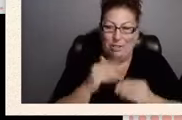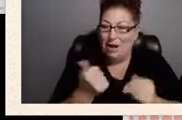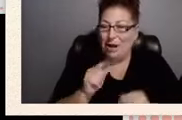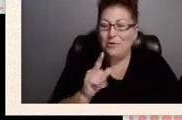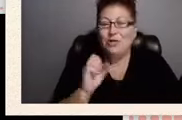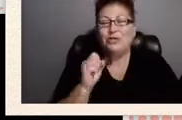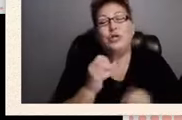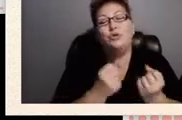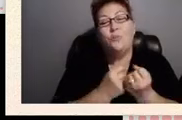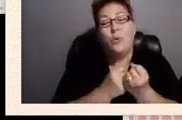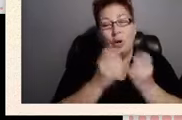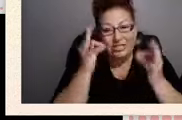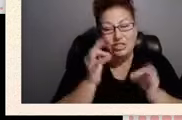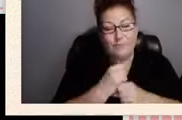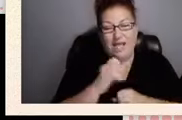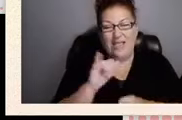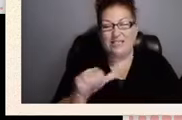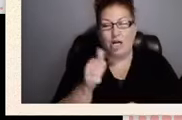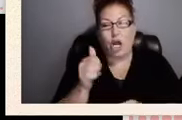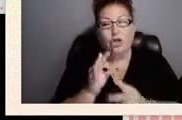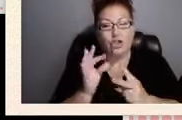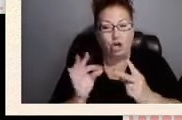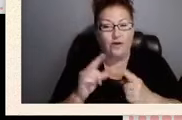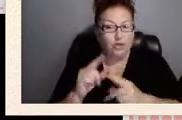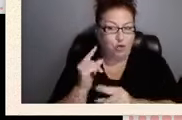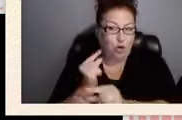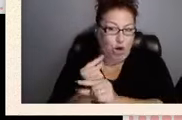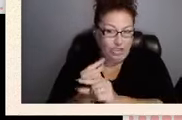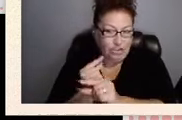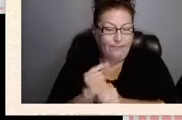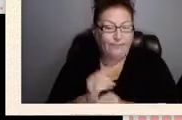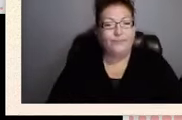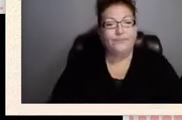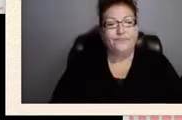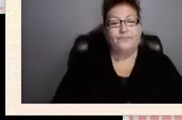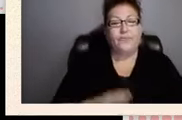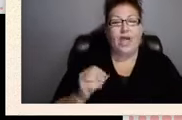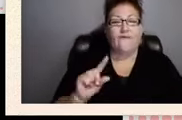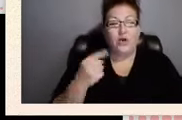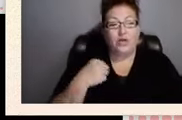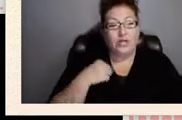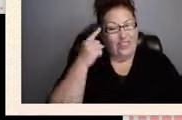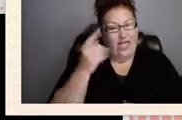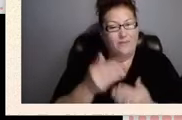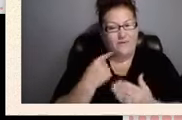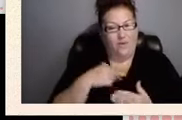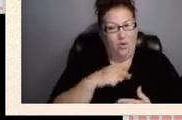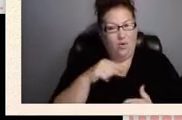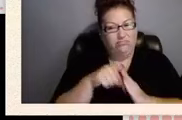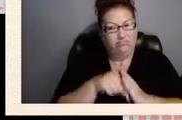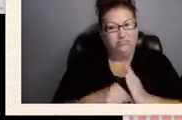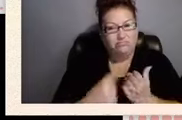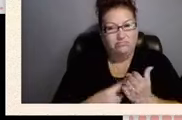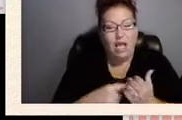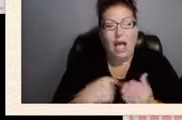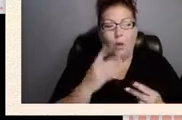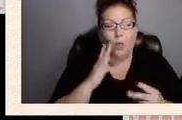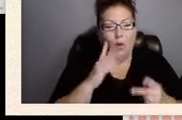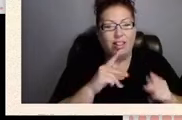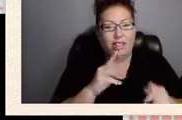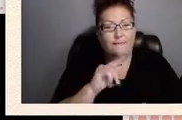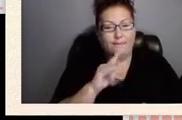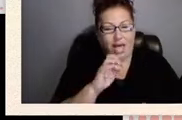making is an alternative to guardianship. And first, I think before we go into that, and I'll let Mike explain what supported decision making